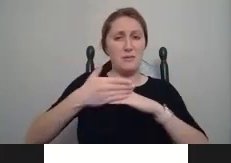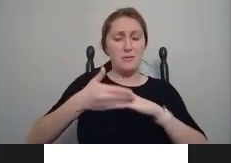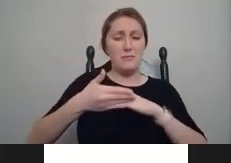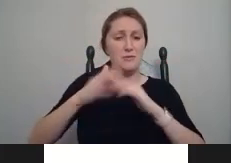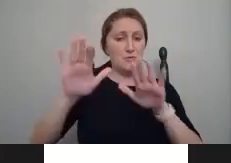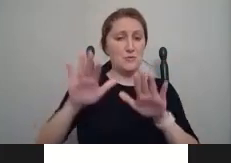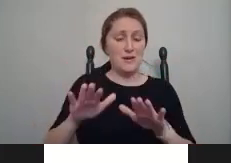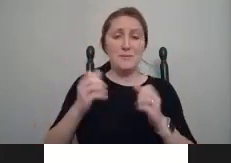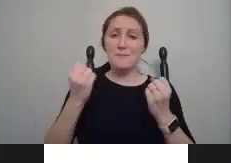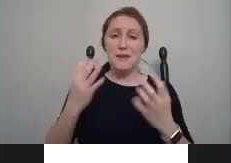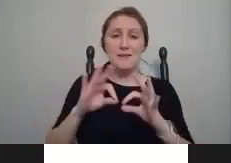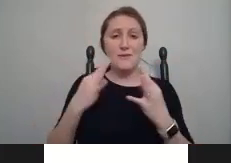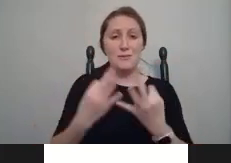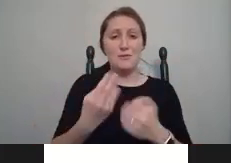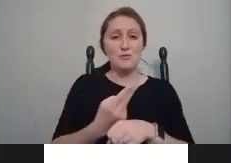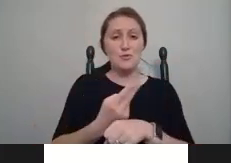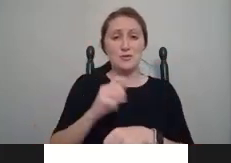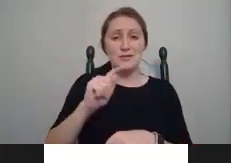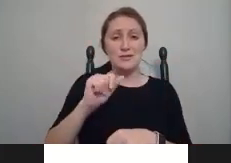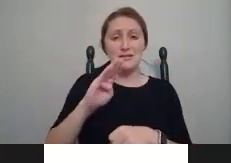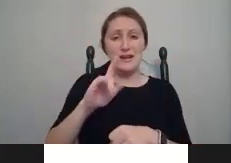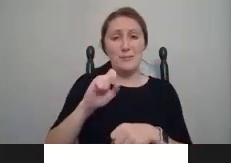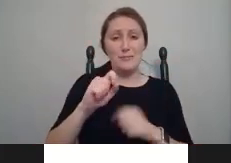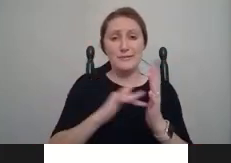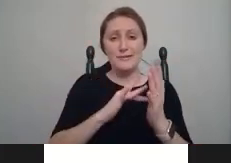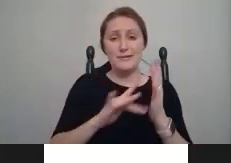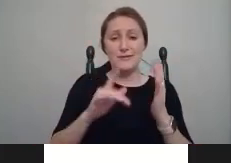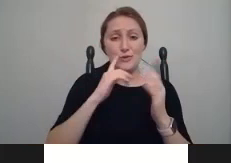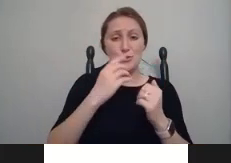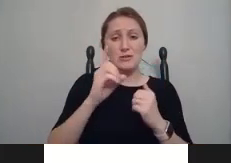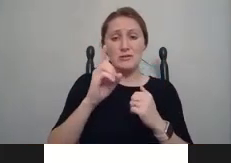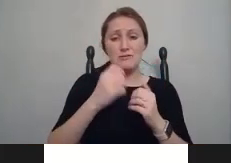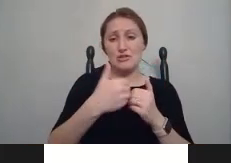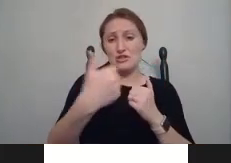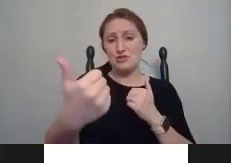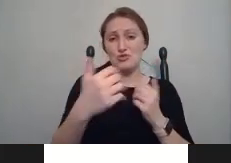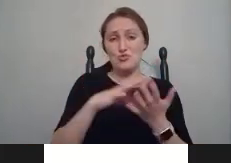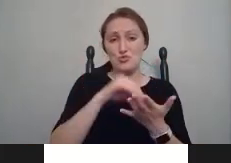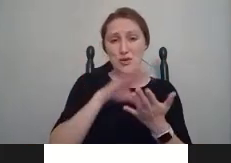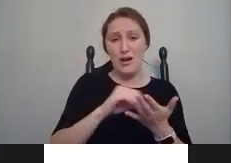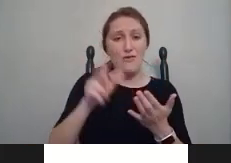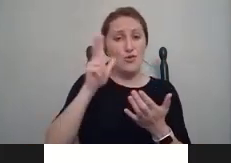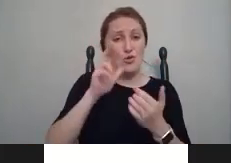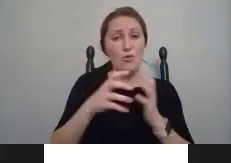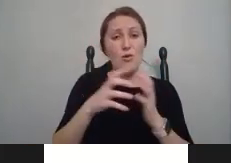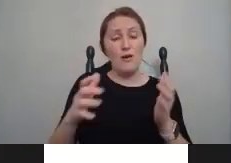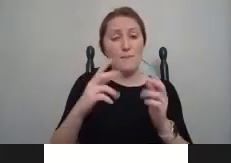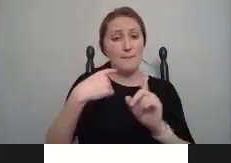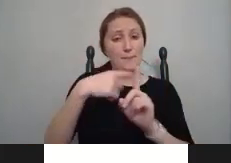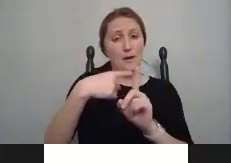many families that had used a tablet last year for distance learning, I had heard a lot of positive feedback about using a tablet